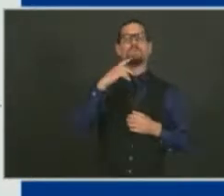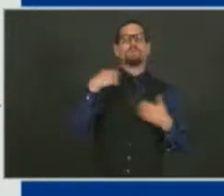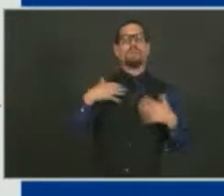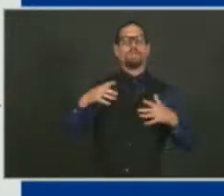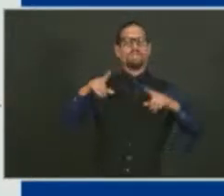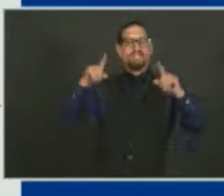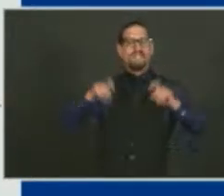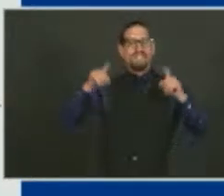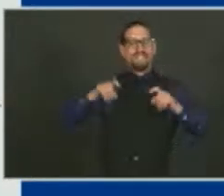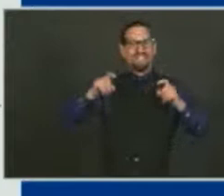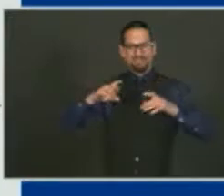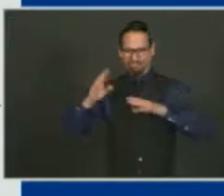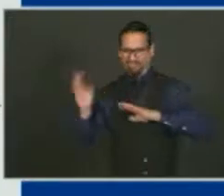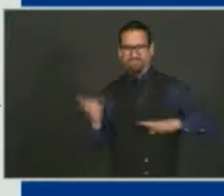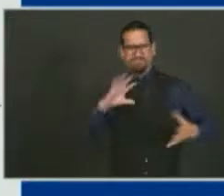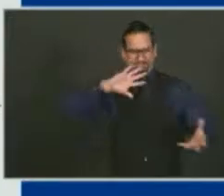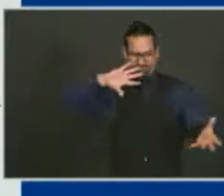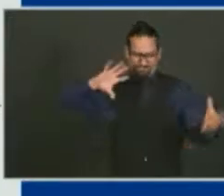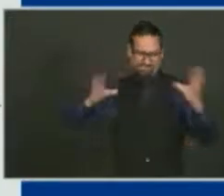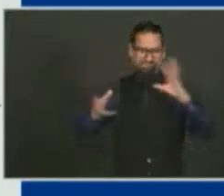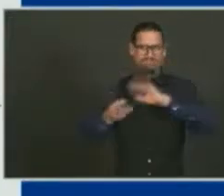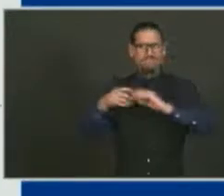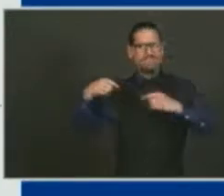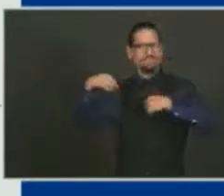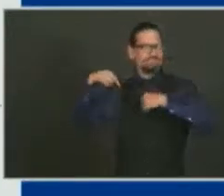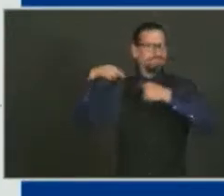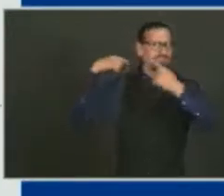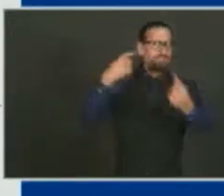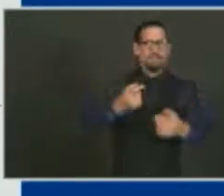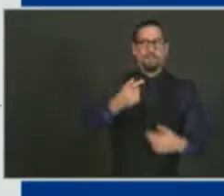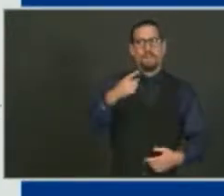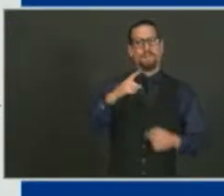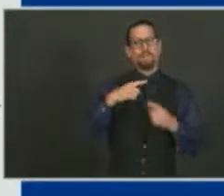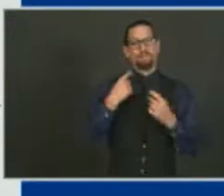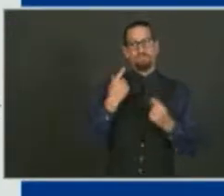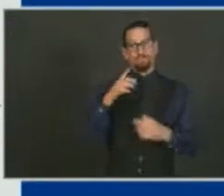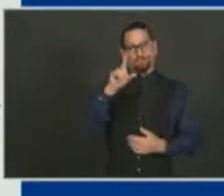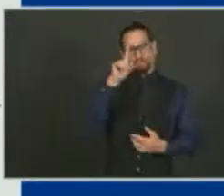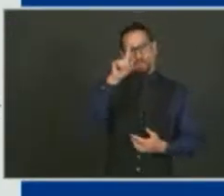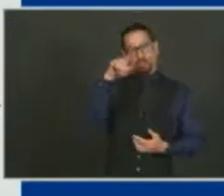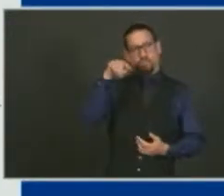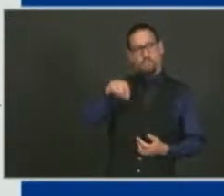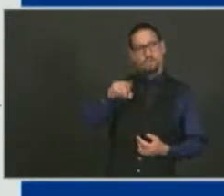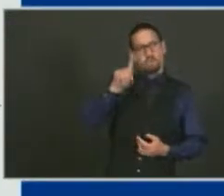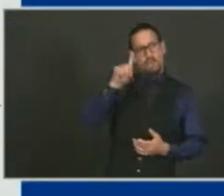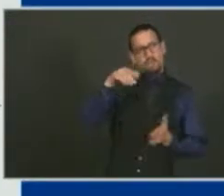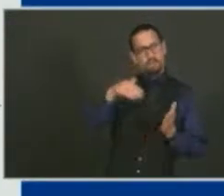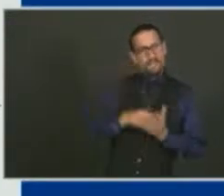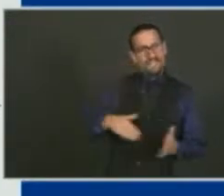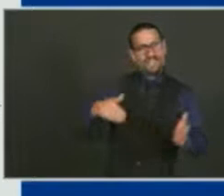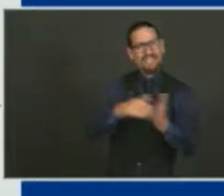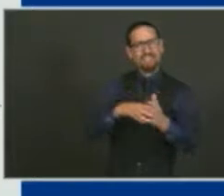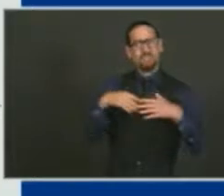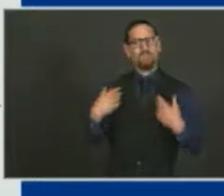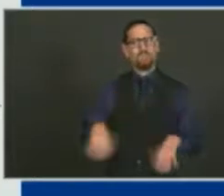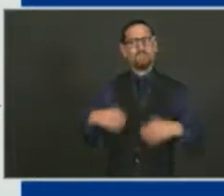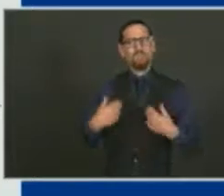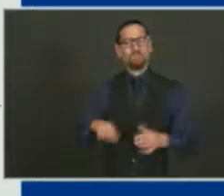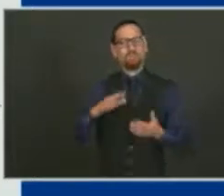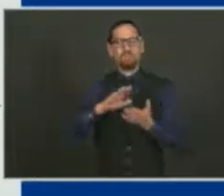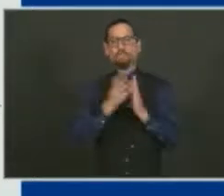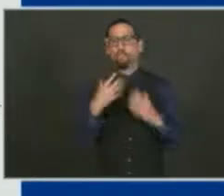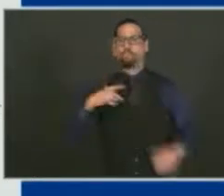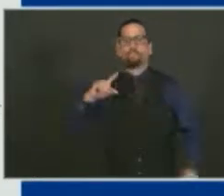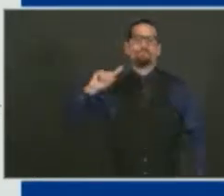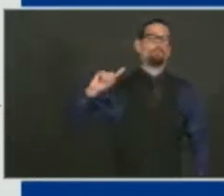a huge milestone. We passed it at the end of last week. And in so doing, we became the first state in the